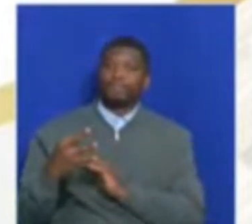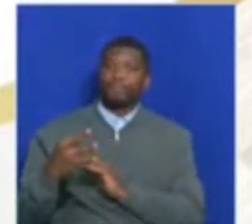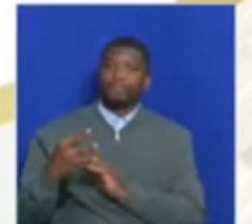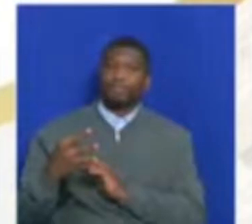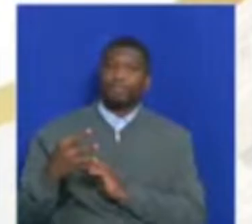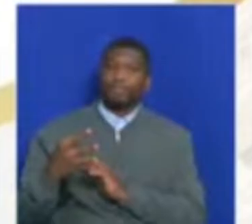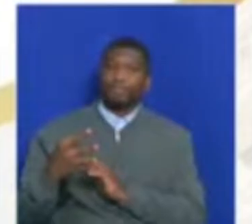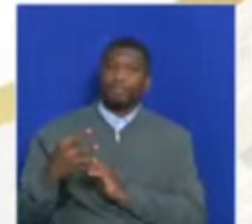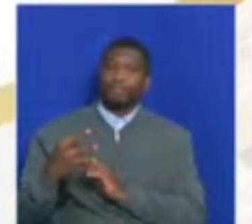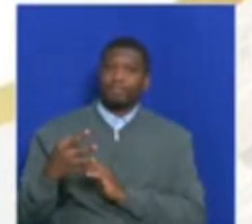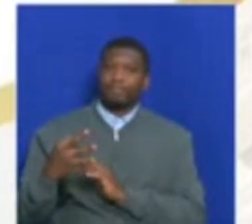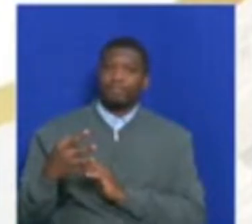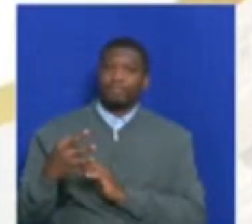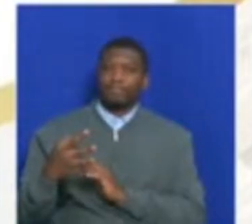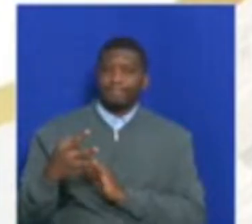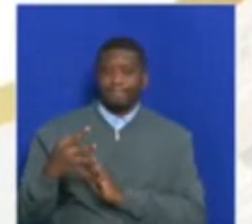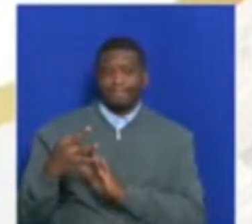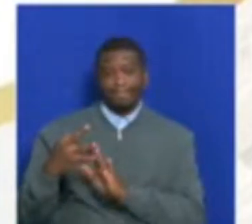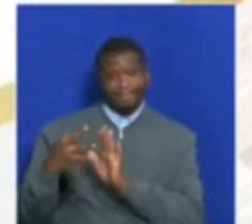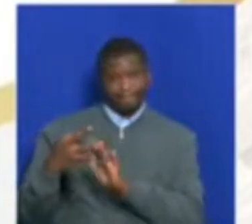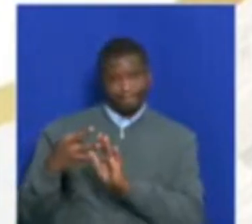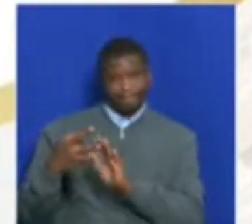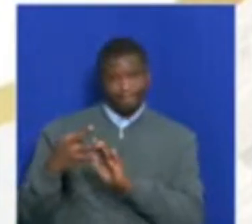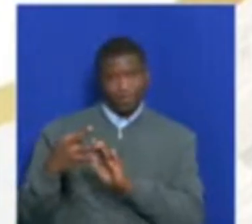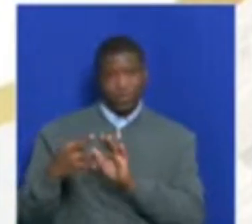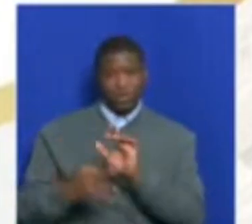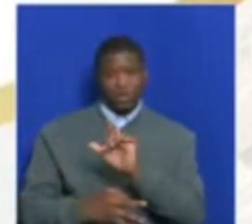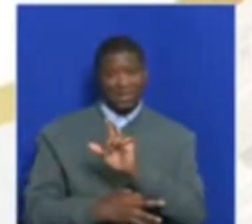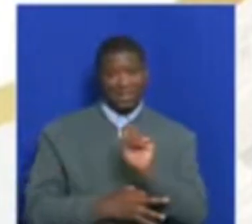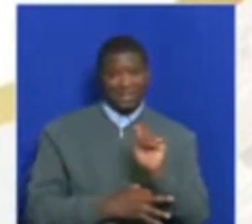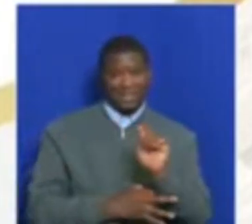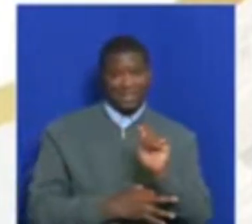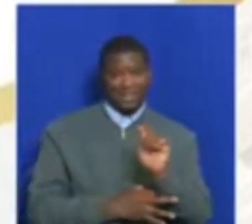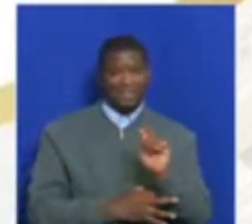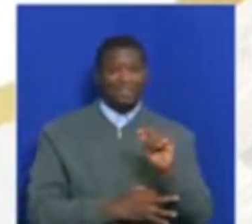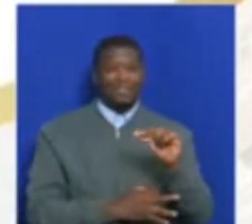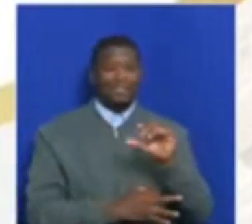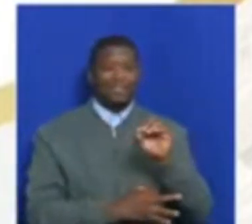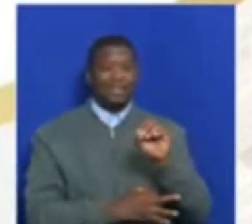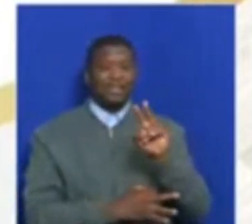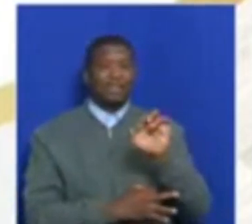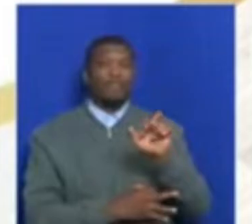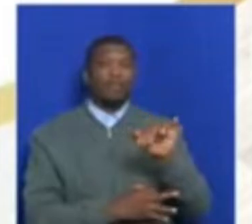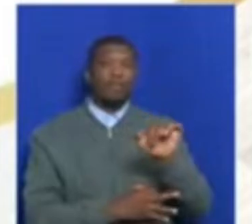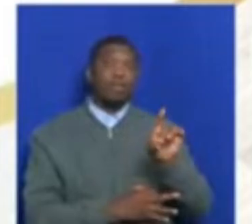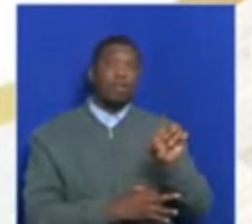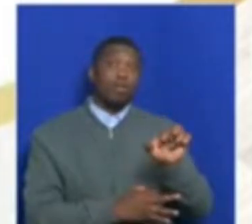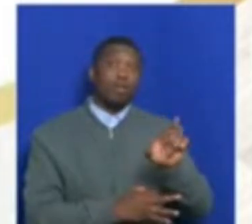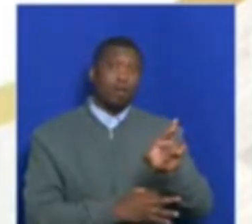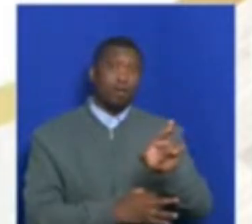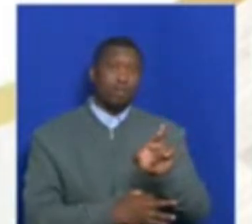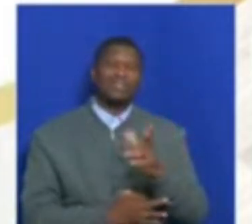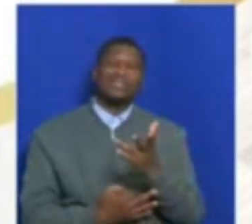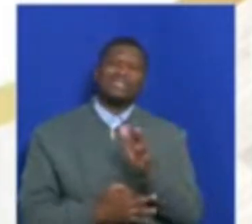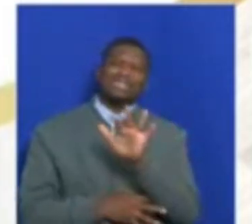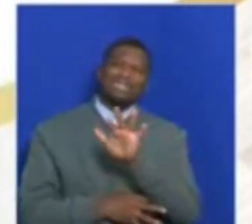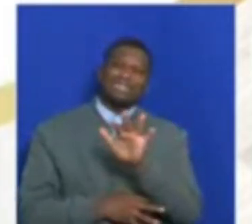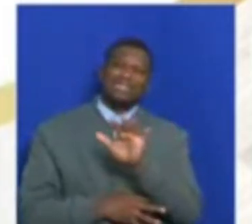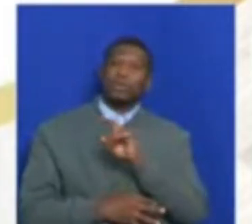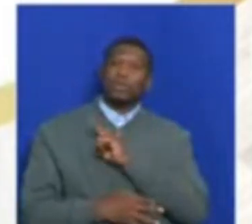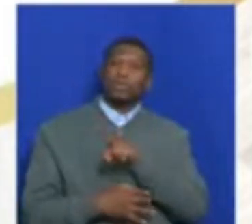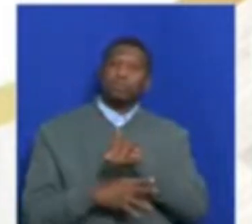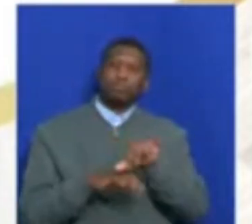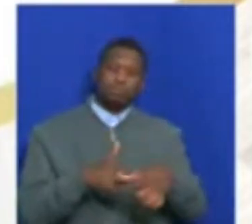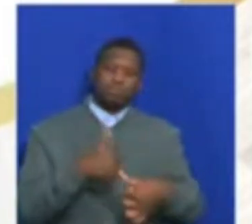Dina Govender, Lieutenant Colonel Dina Govender, there's a gray area because he falls under the DPCI.